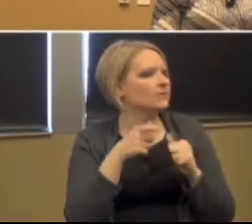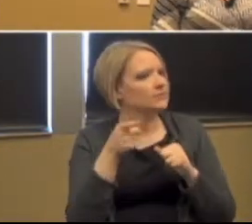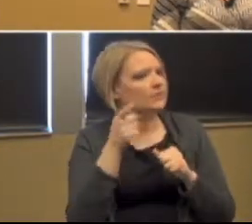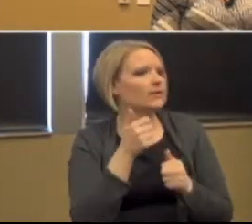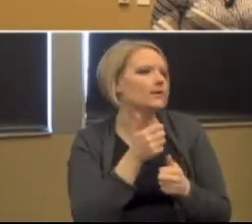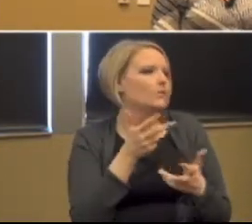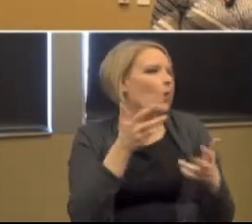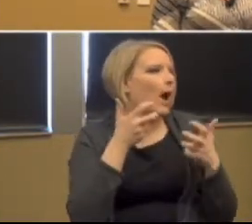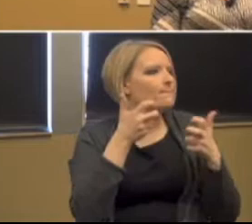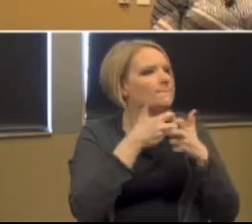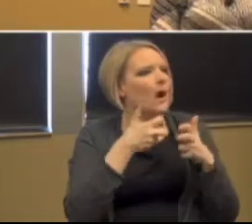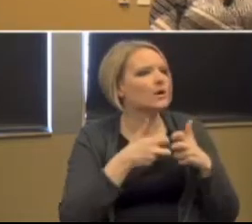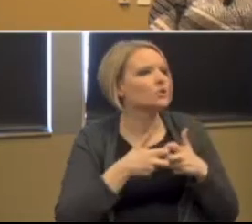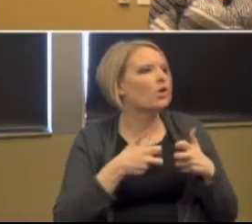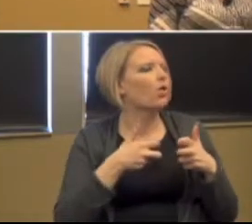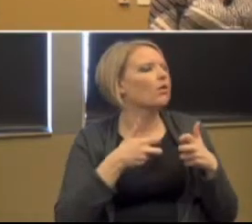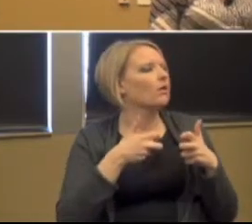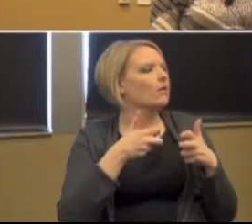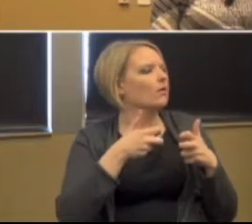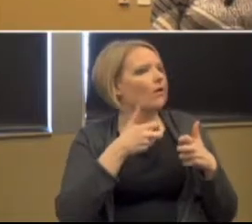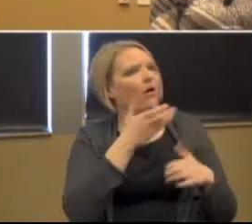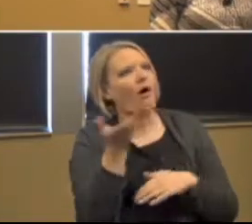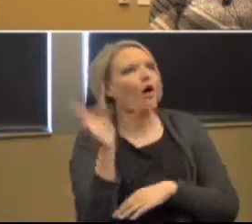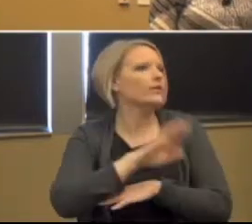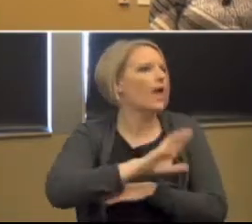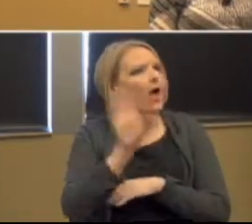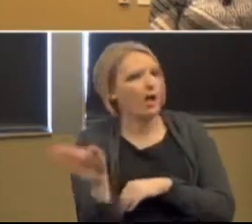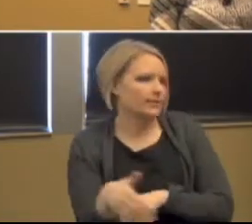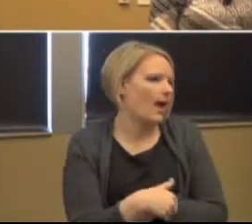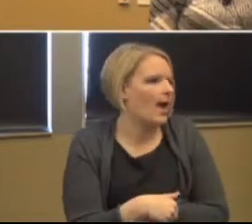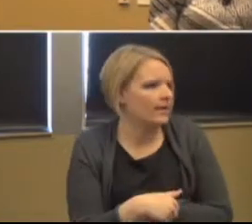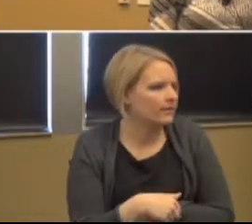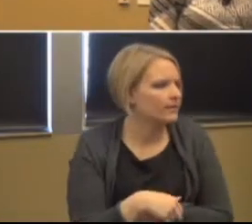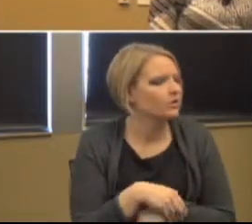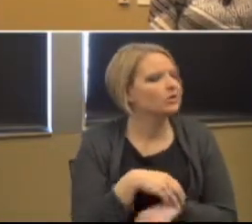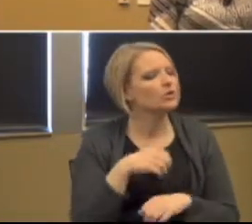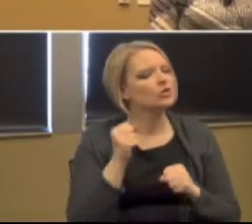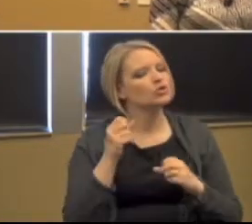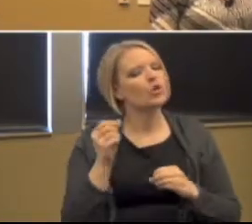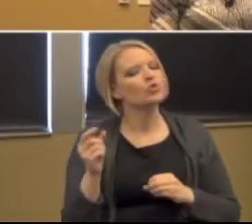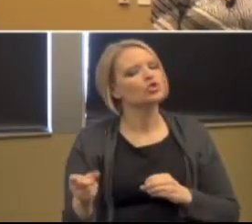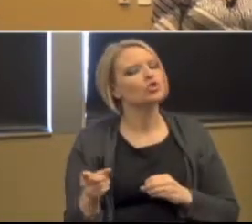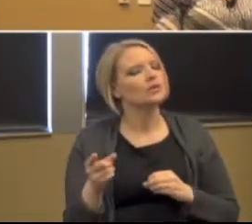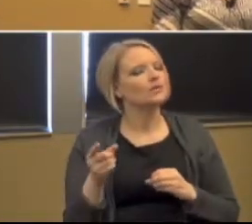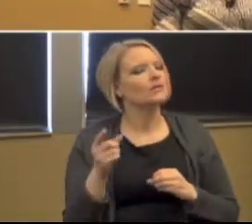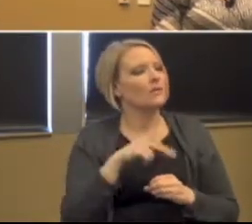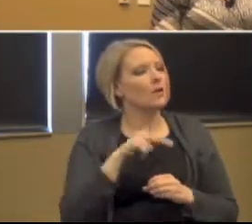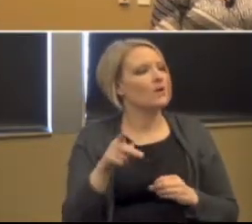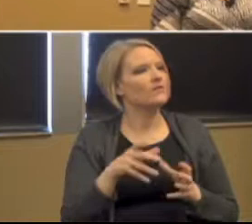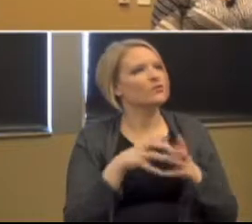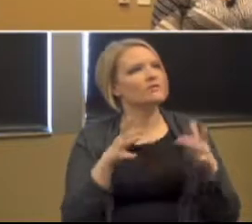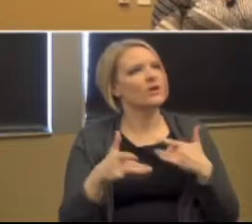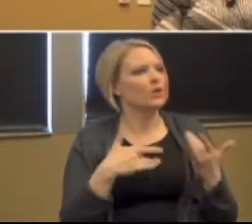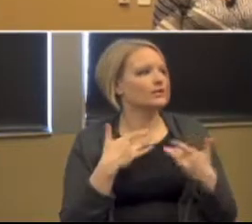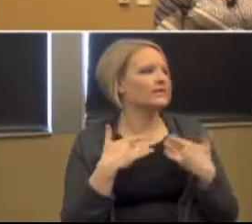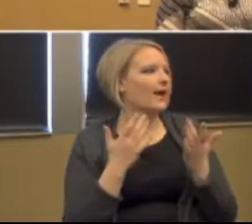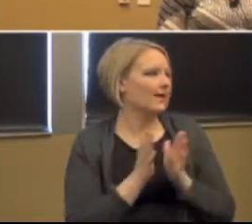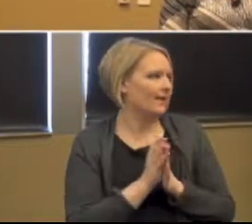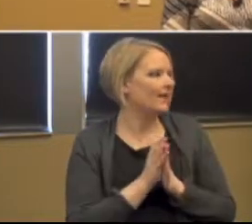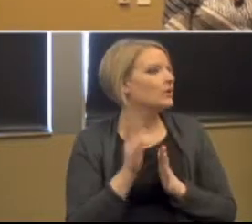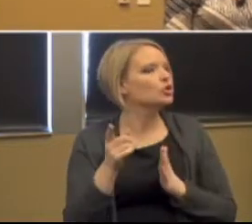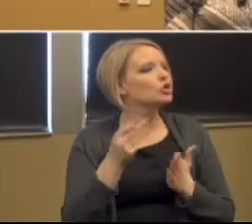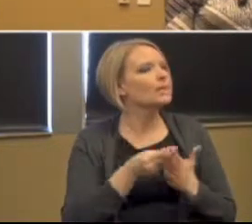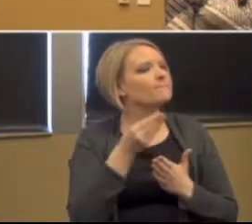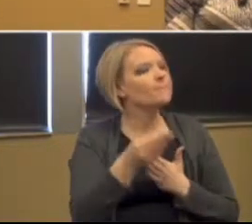would do puzzles 23 hours a day if you would let him. And so she just was so excited. And so